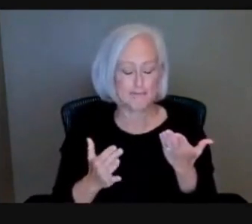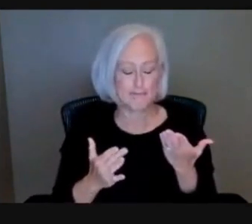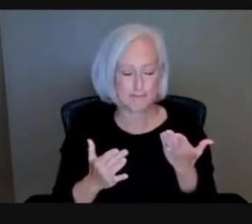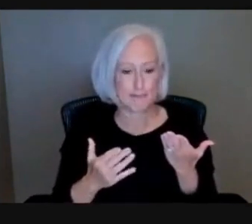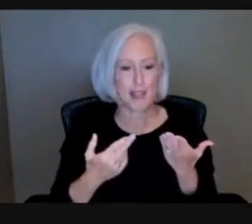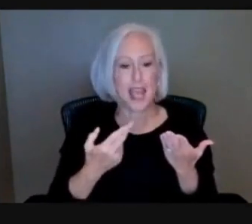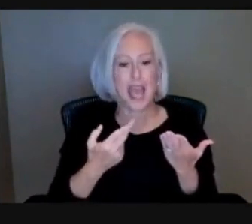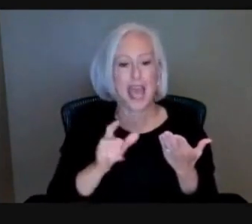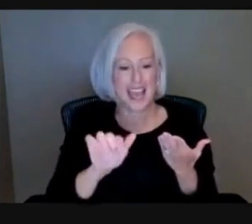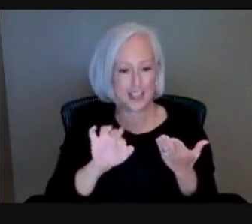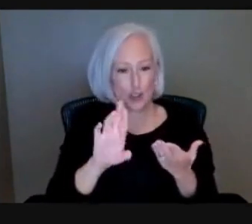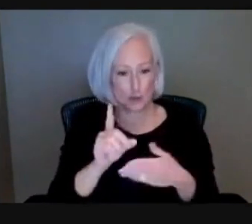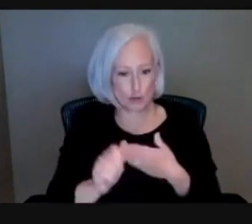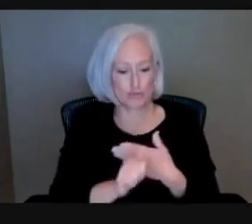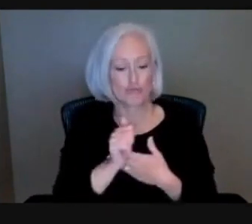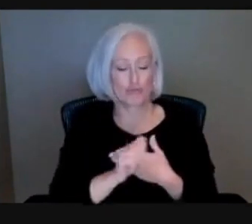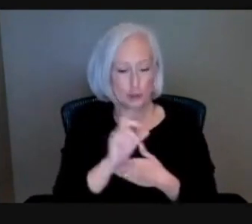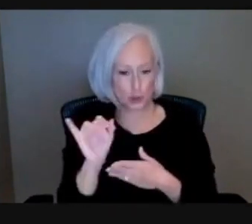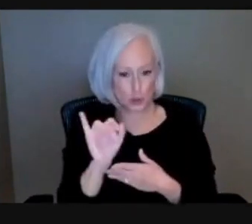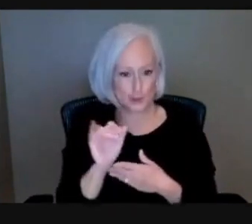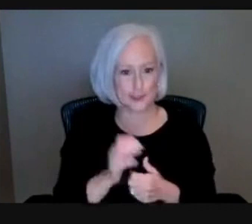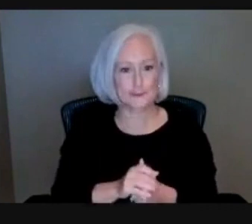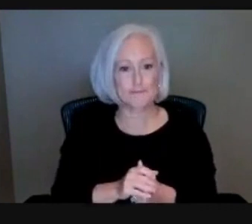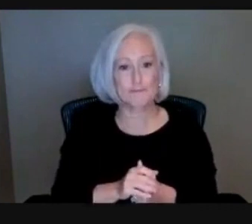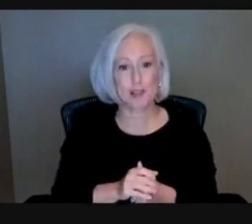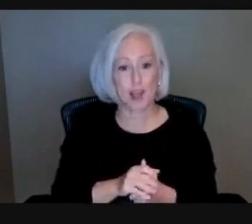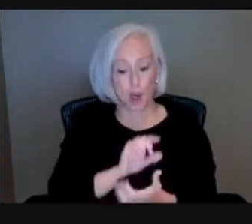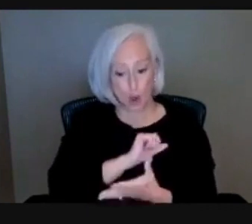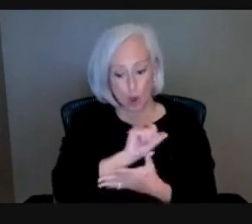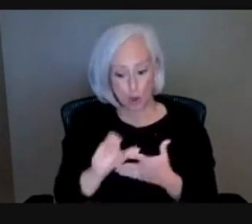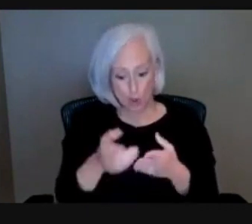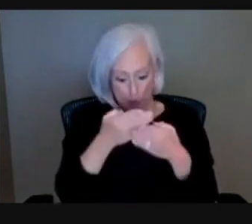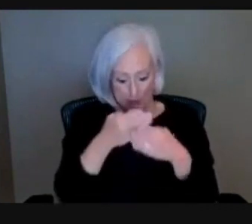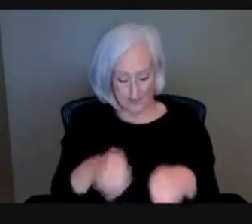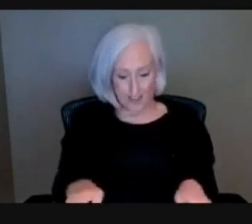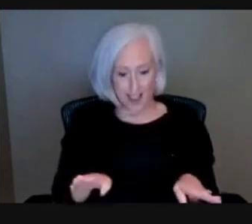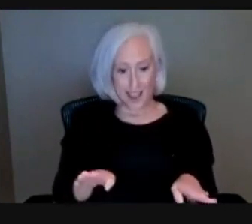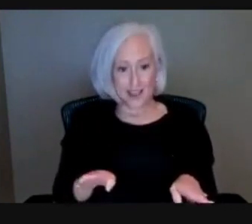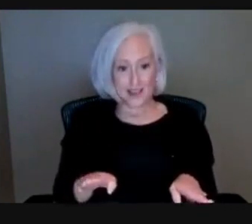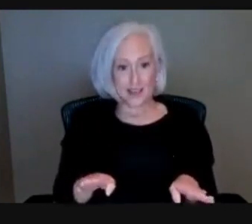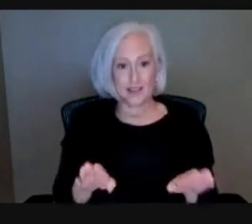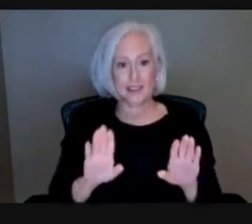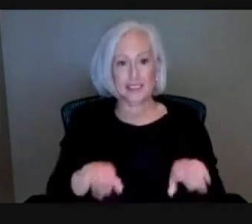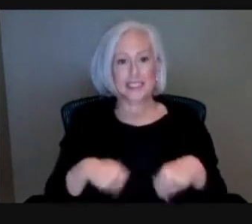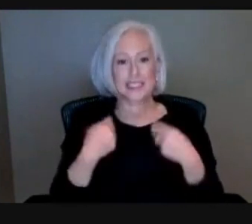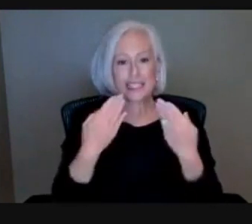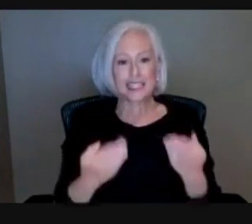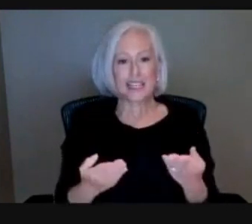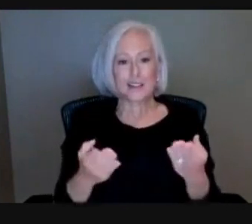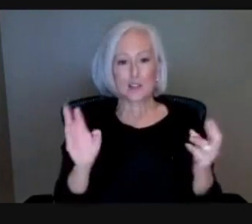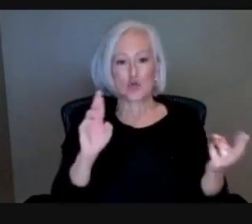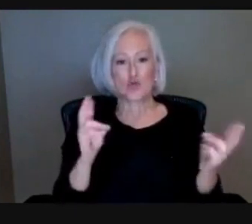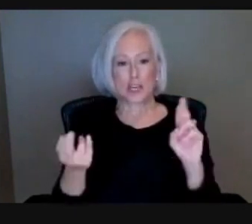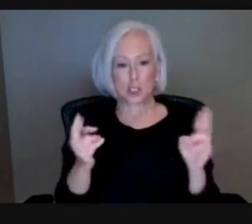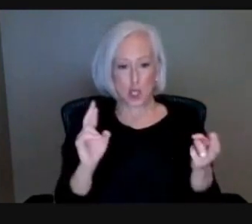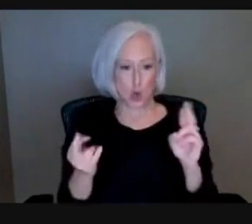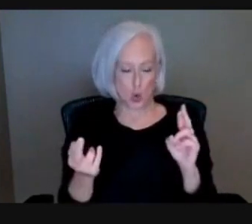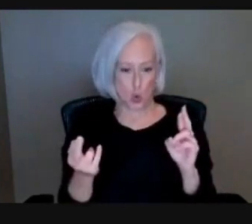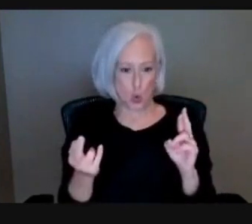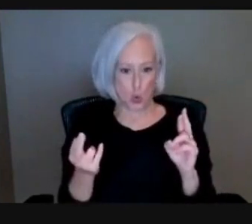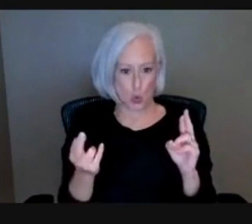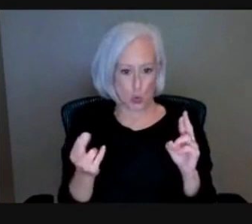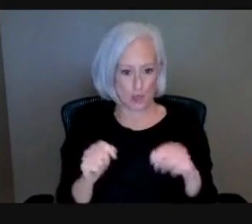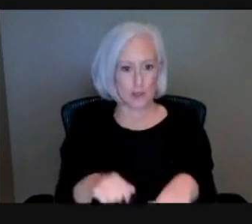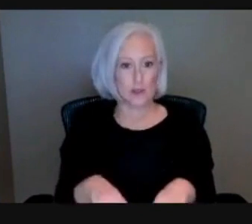hazard insurance. So we take that and we divide it. And what that gives us is it gives us what's called a ratio. So when I use a nice even number